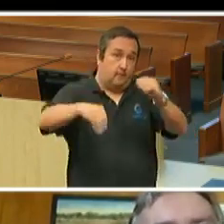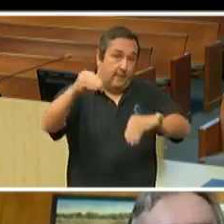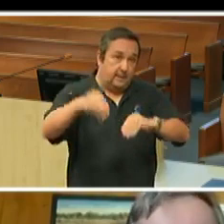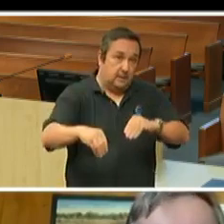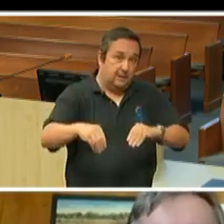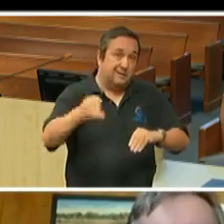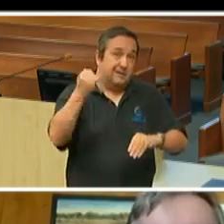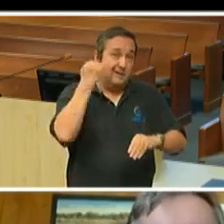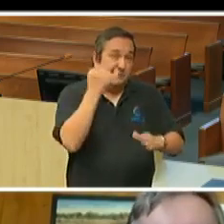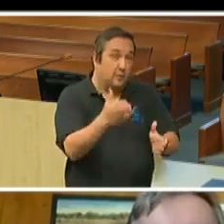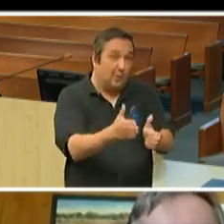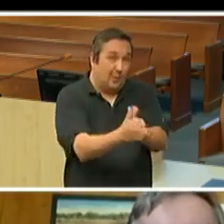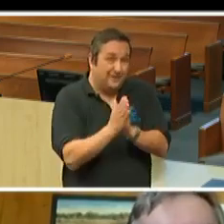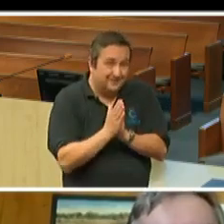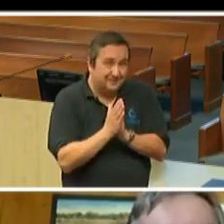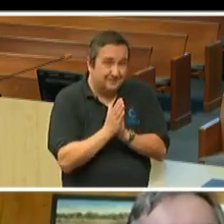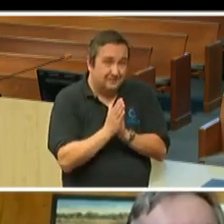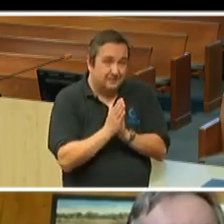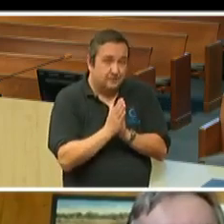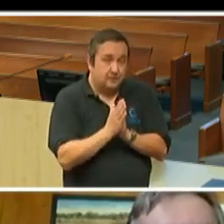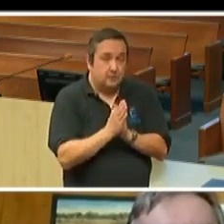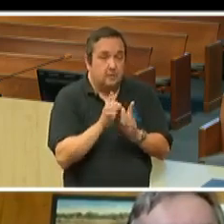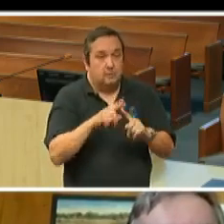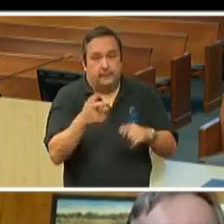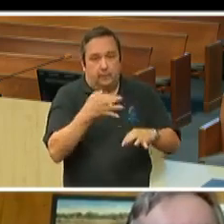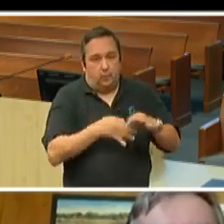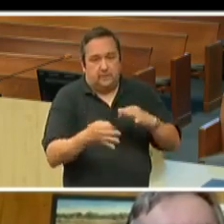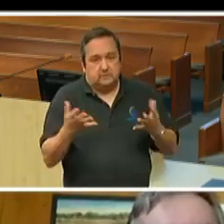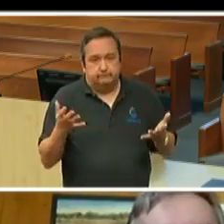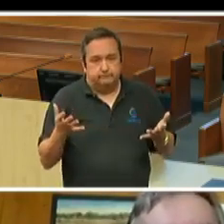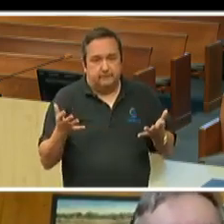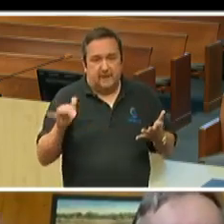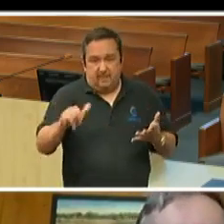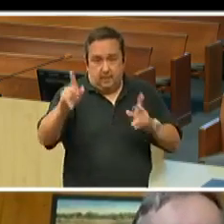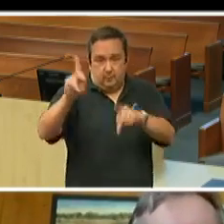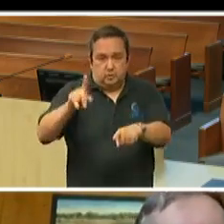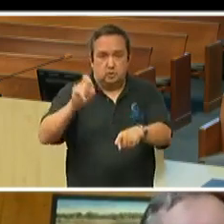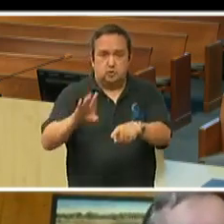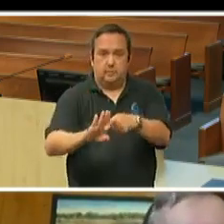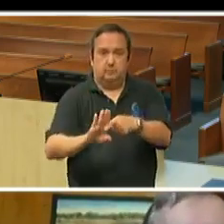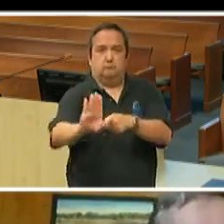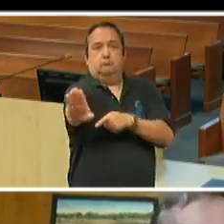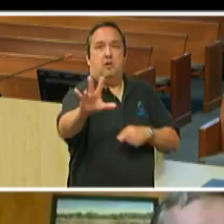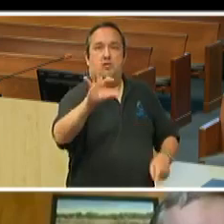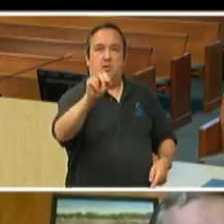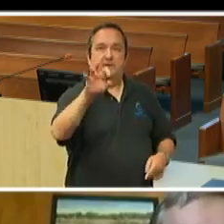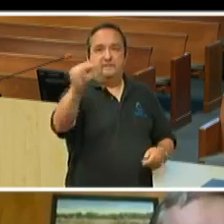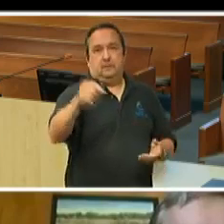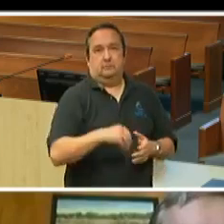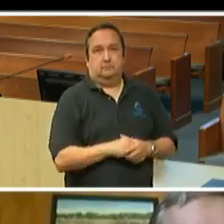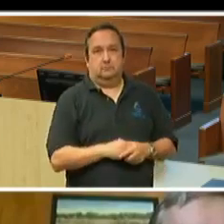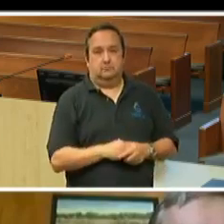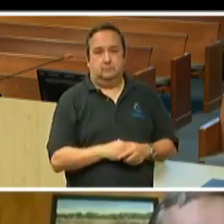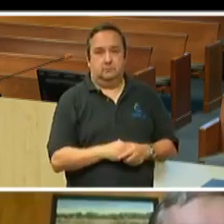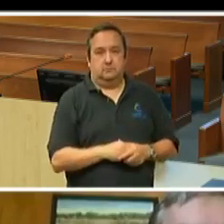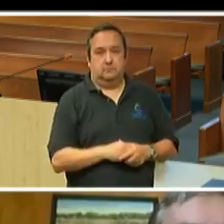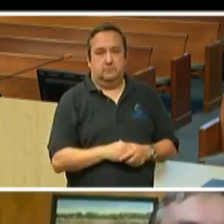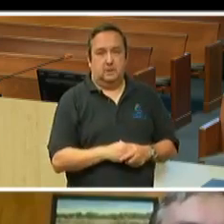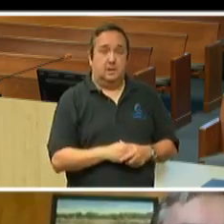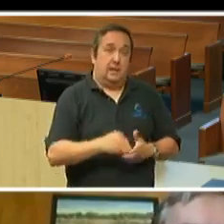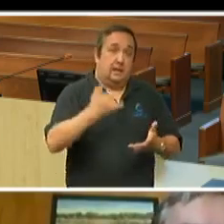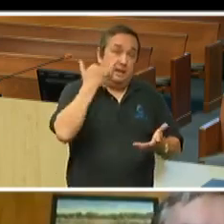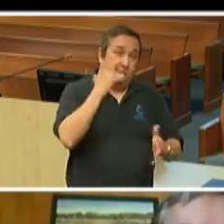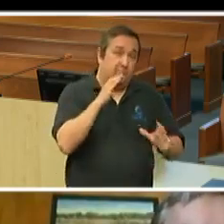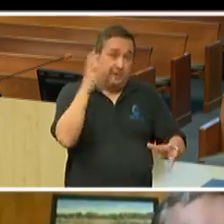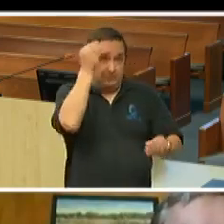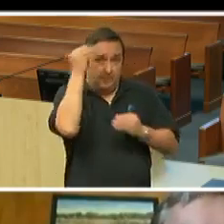if requested. But otherwise, that person should be 30 feet away. So if we can communicate